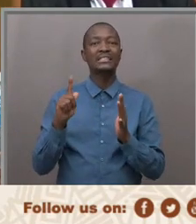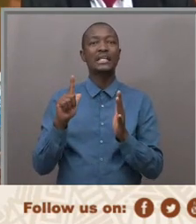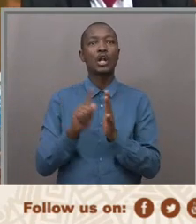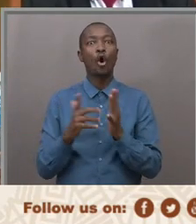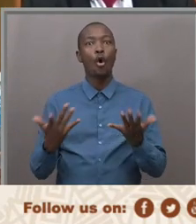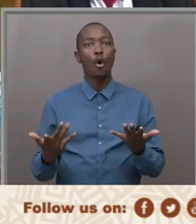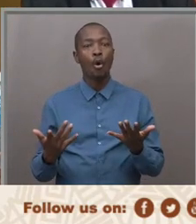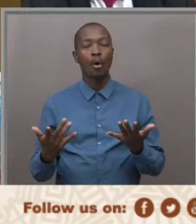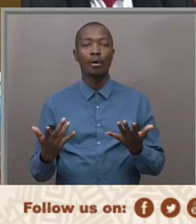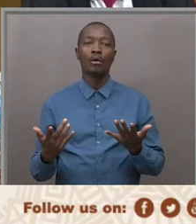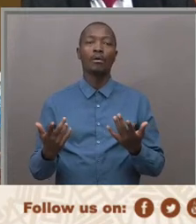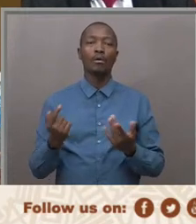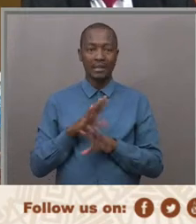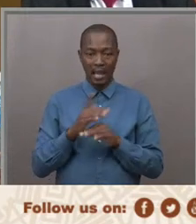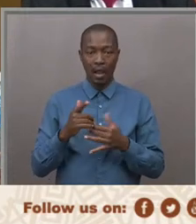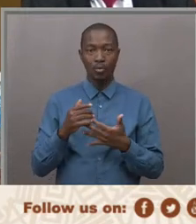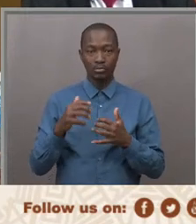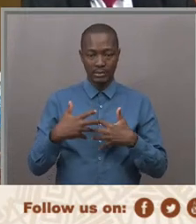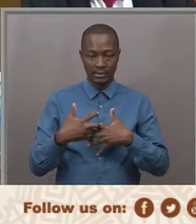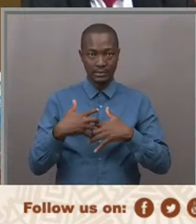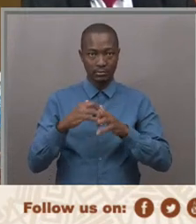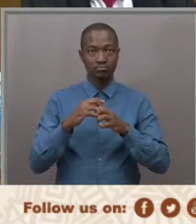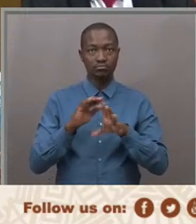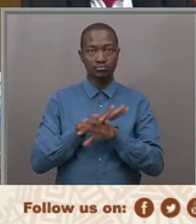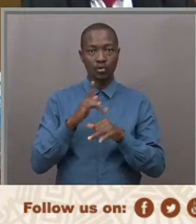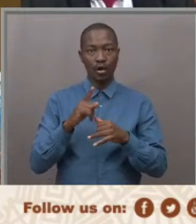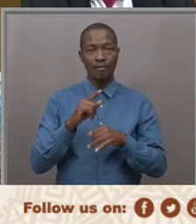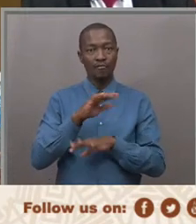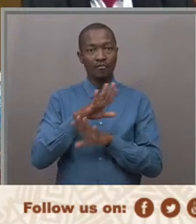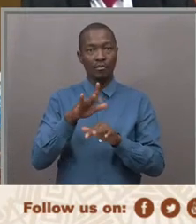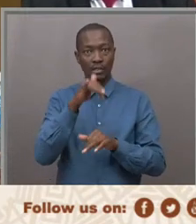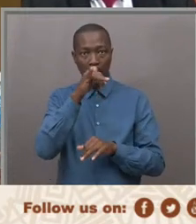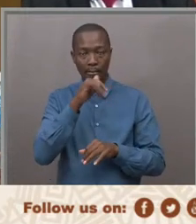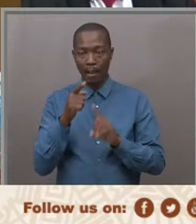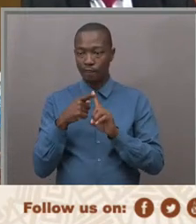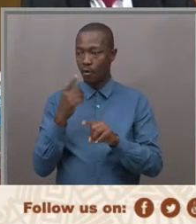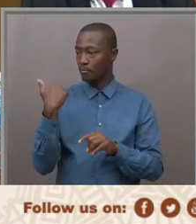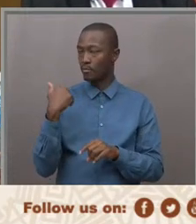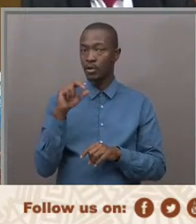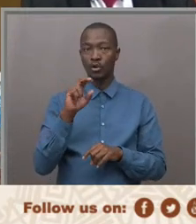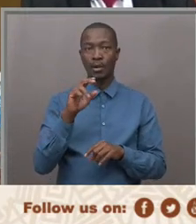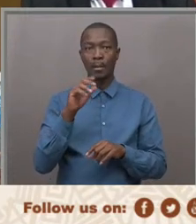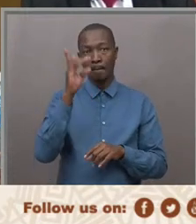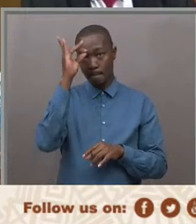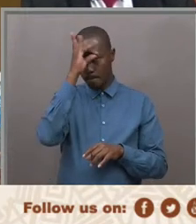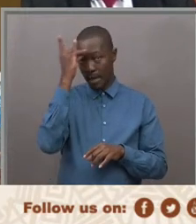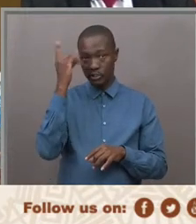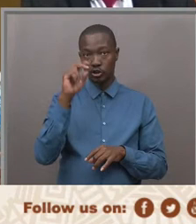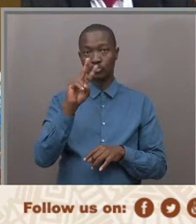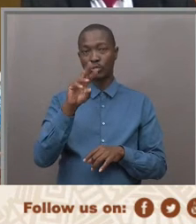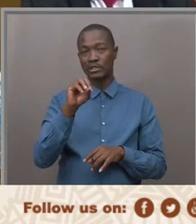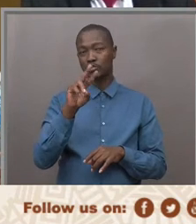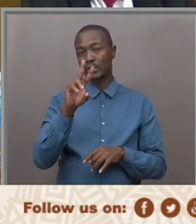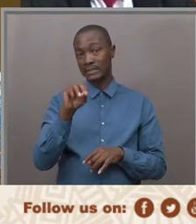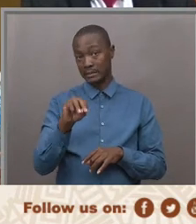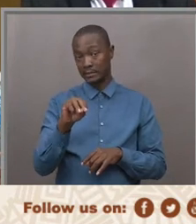established anti-crime operation. And since March 2020, Ukai Mulao has conducted